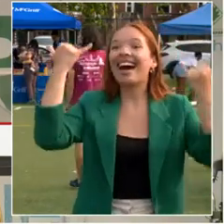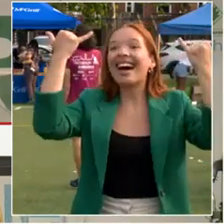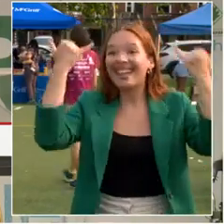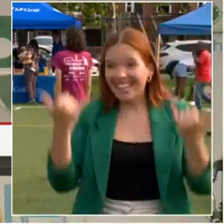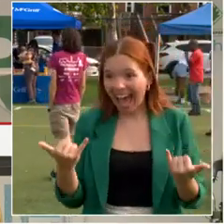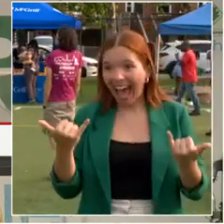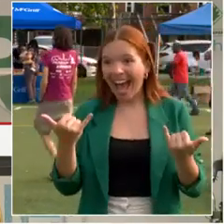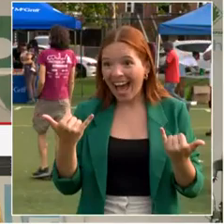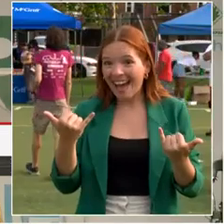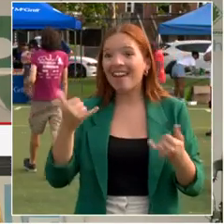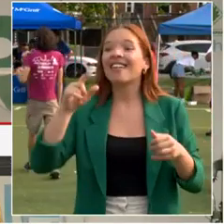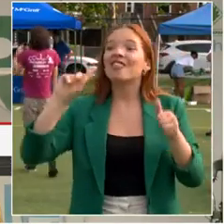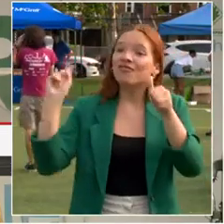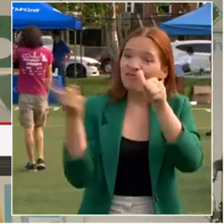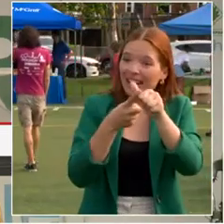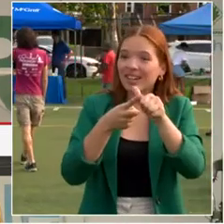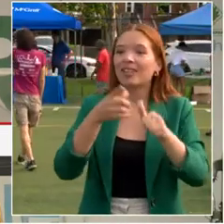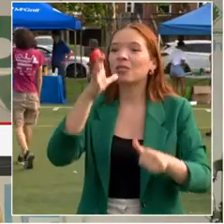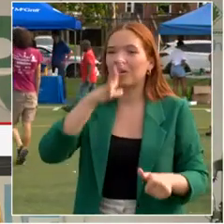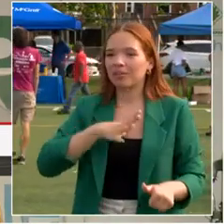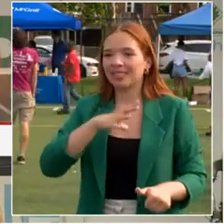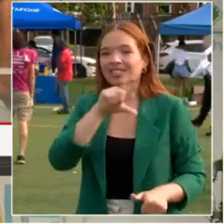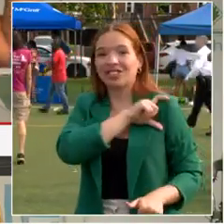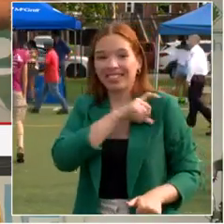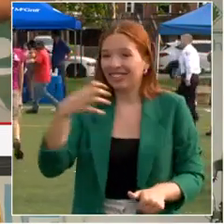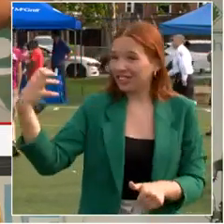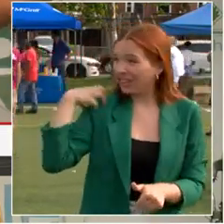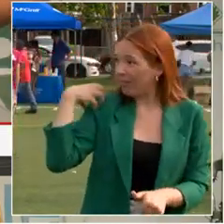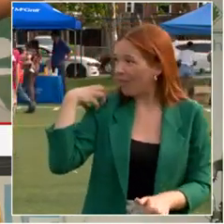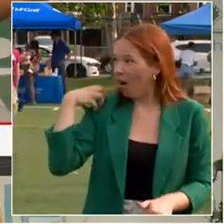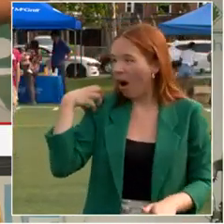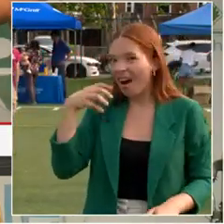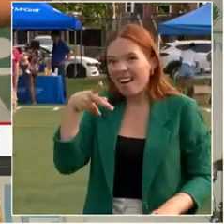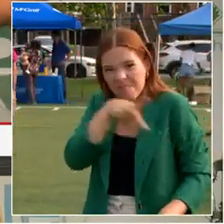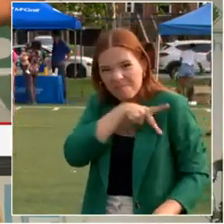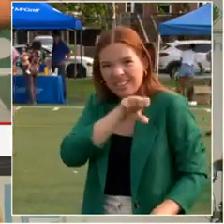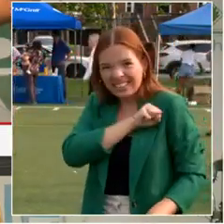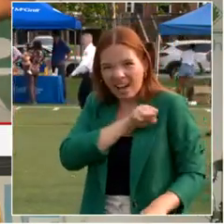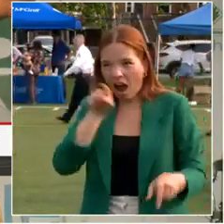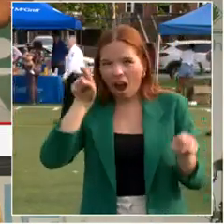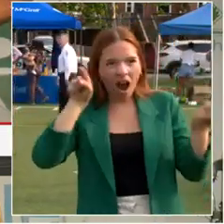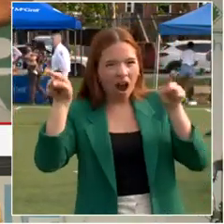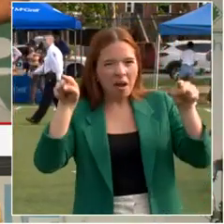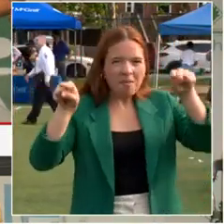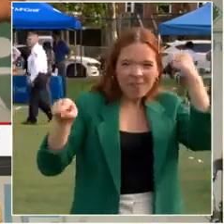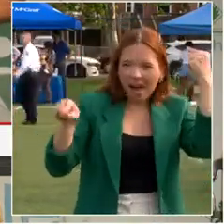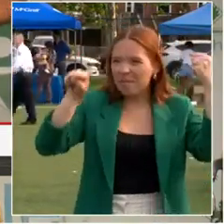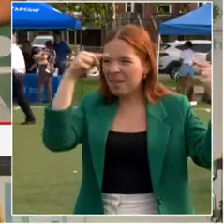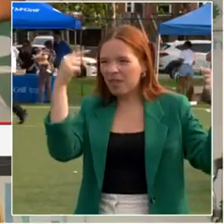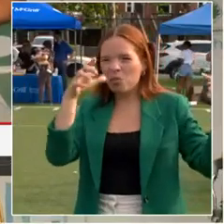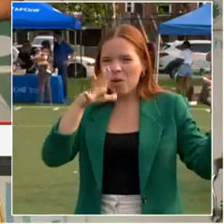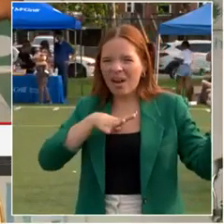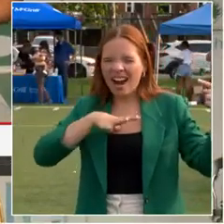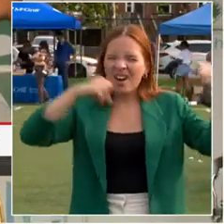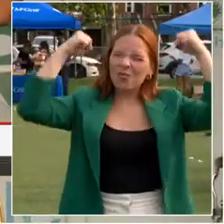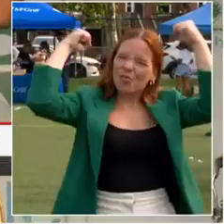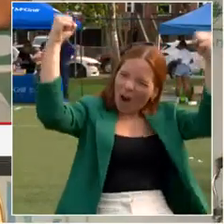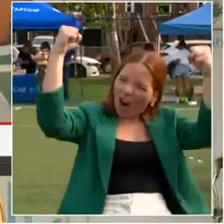Columbia, Chief Smith, who opened us up tonight. Give it up for her. Give it up for her.